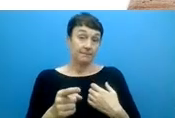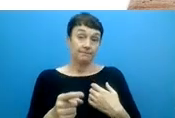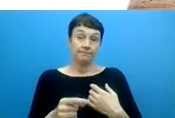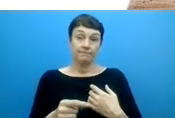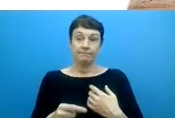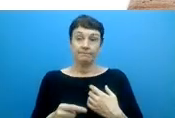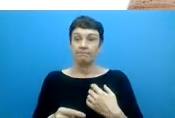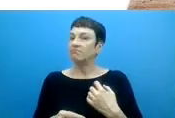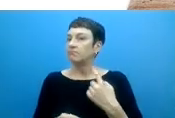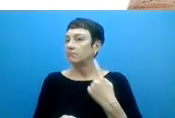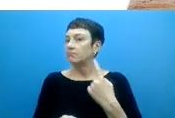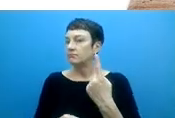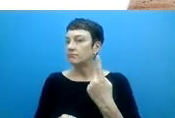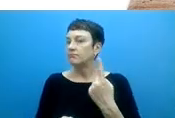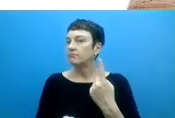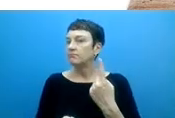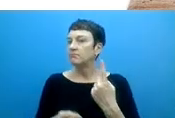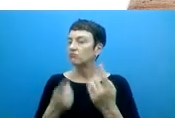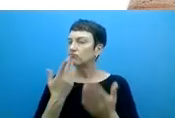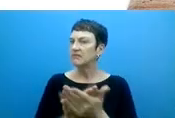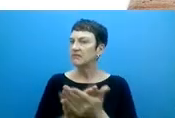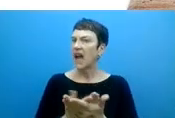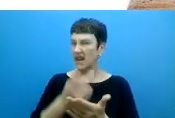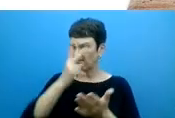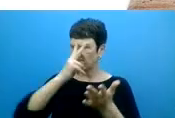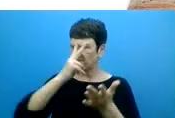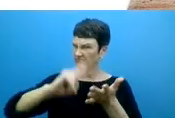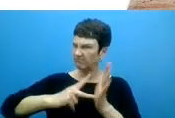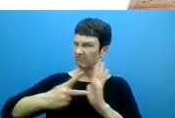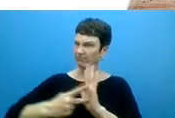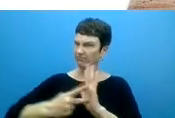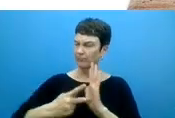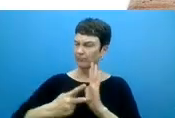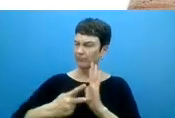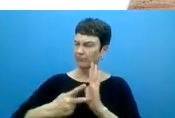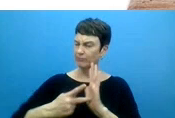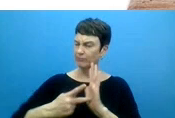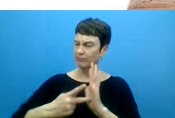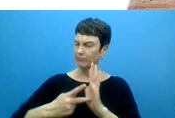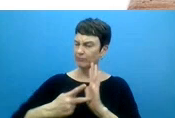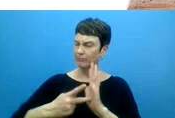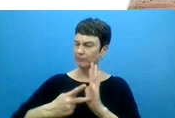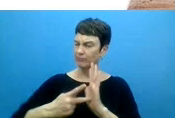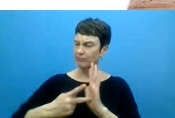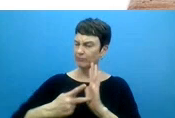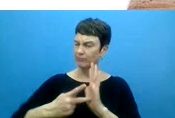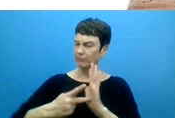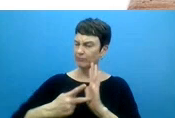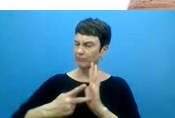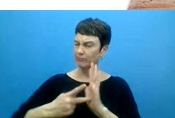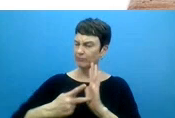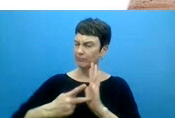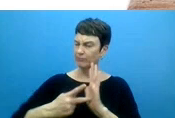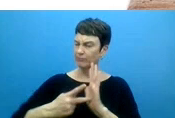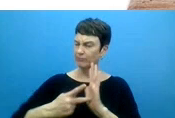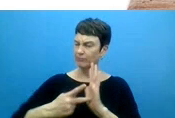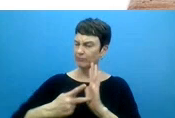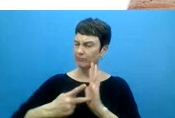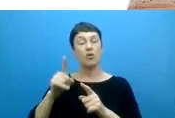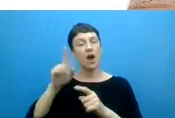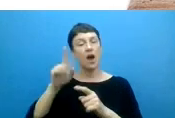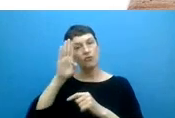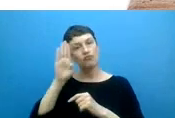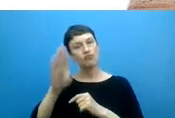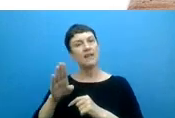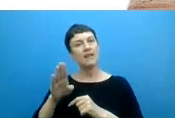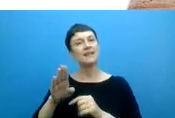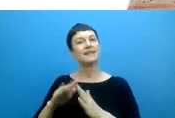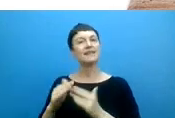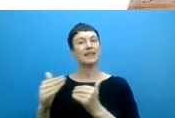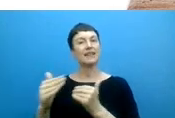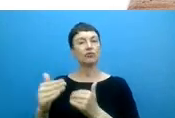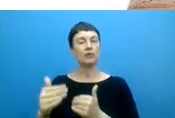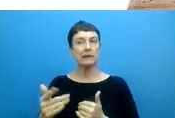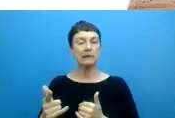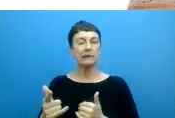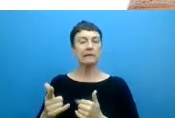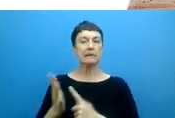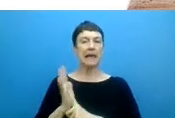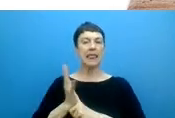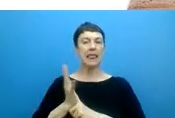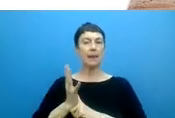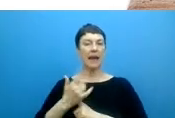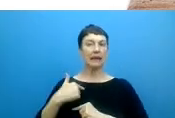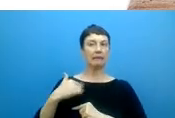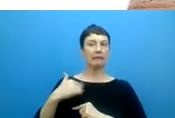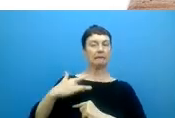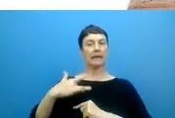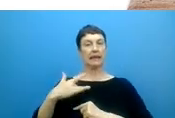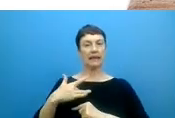just how intentionality can actually flow in innovation. And also during our Res Ed sessions, it can be intimidating because some people felt that